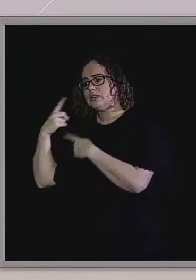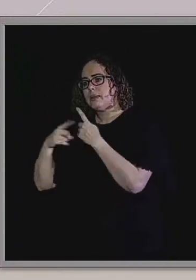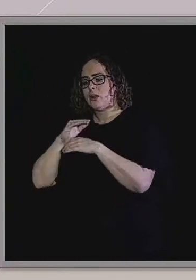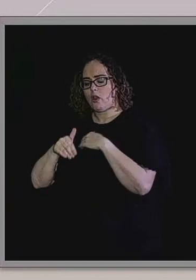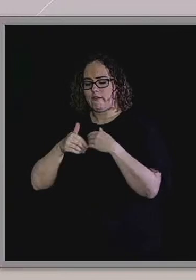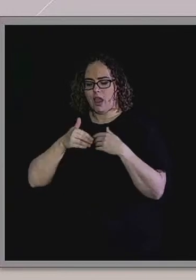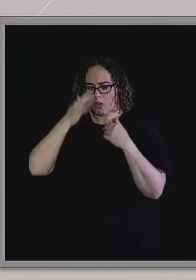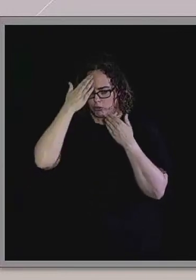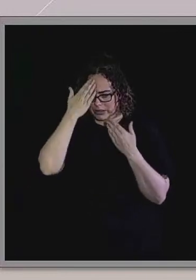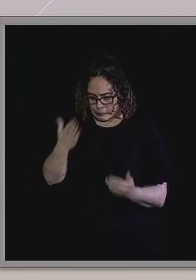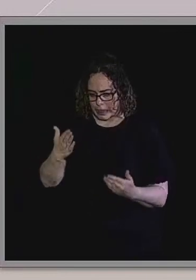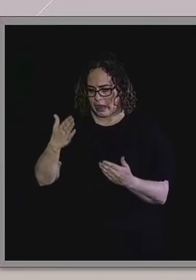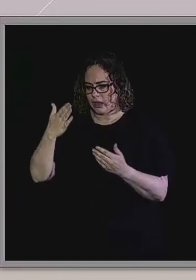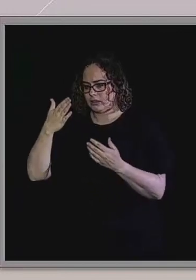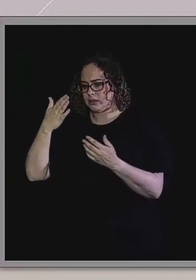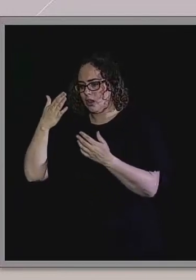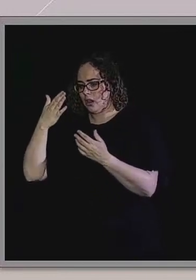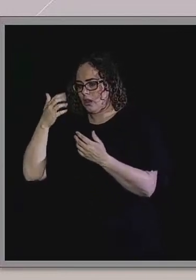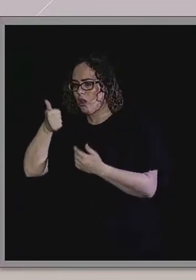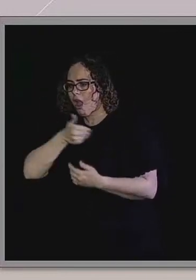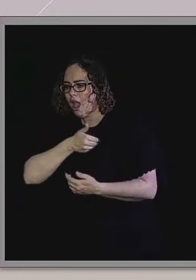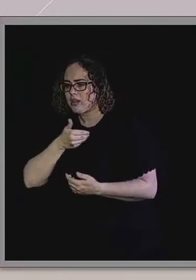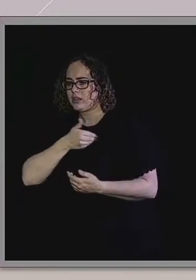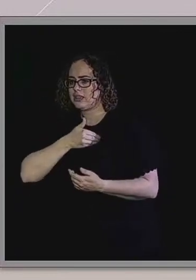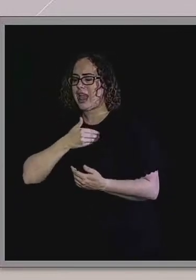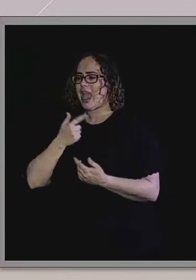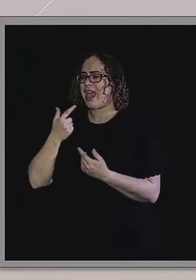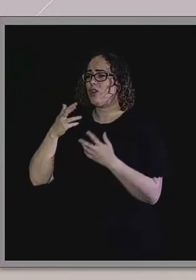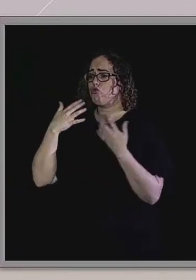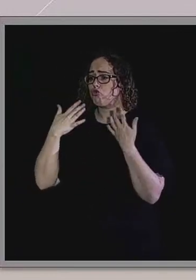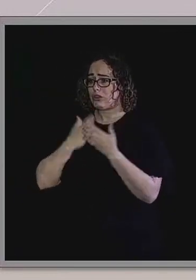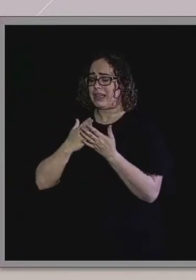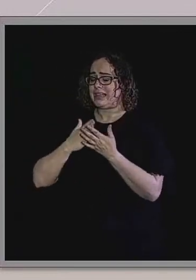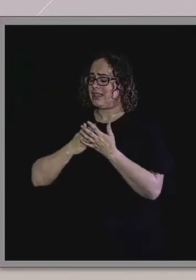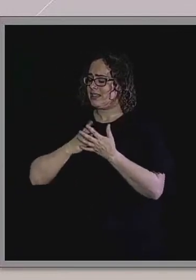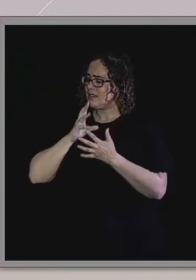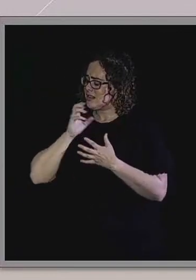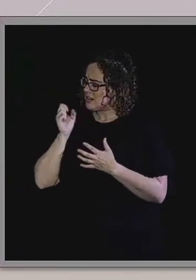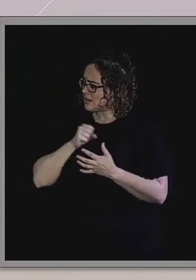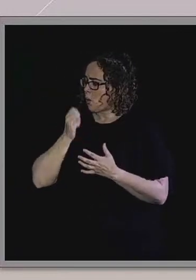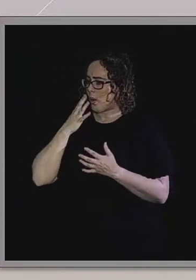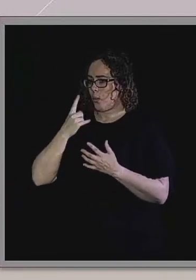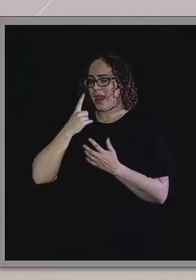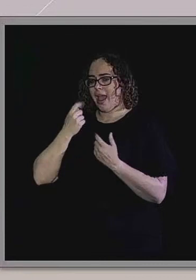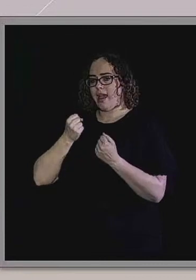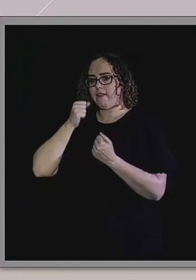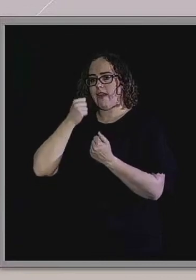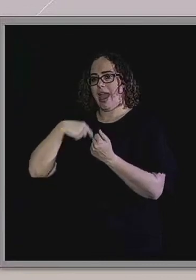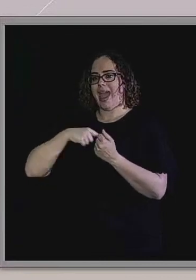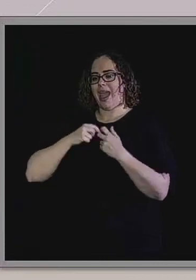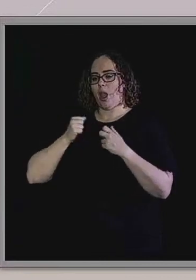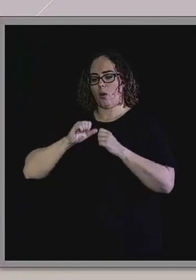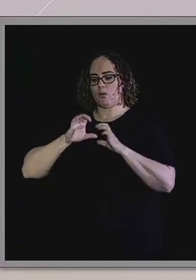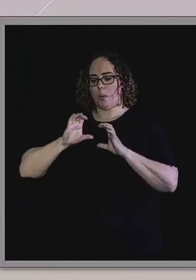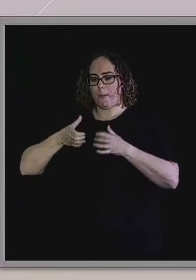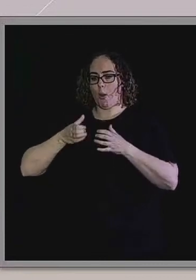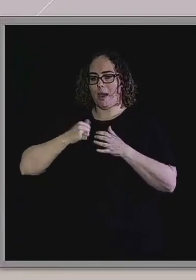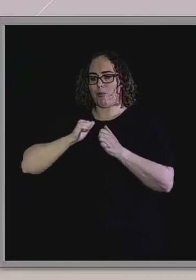kindness, and it hurts when we see brothers and sisters being left behind, is how do we actually help